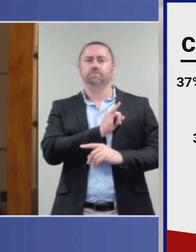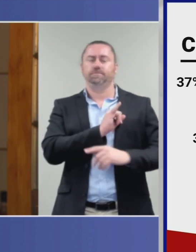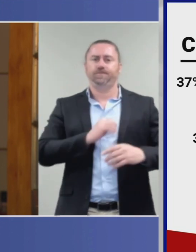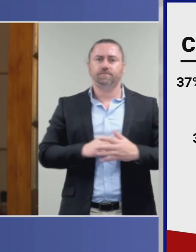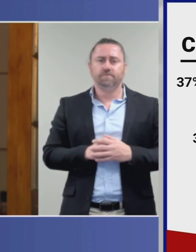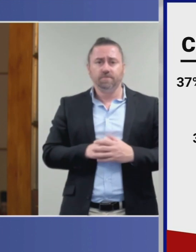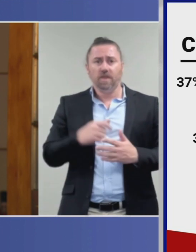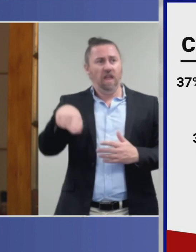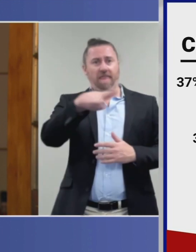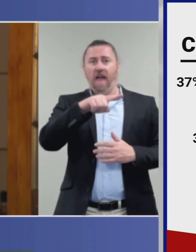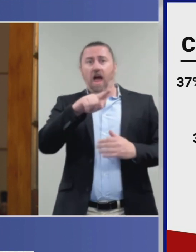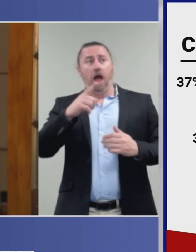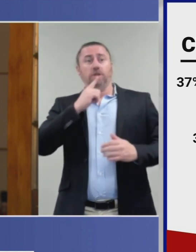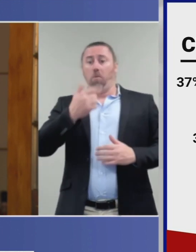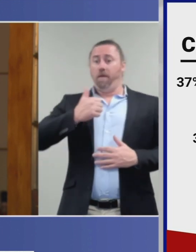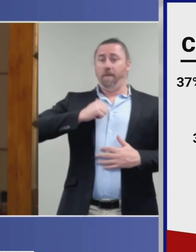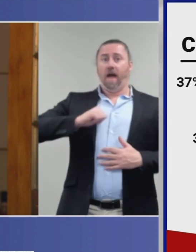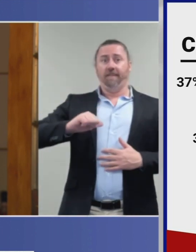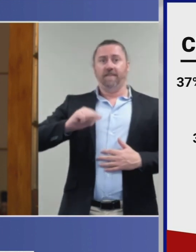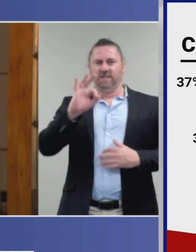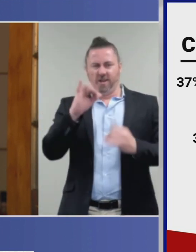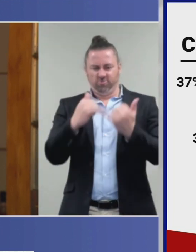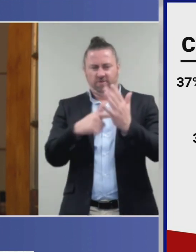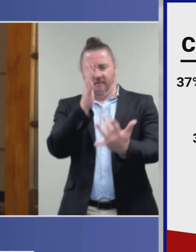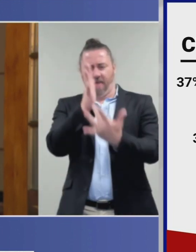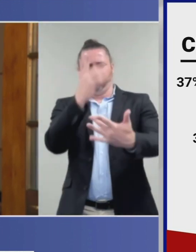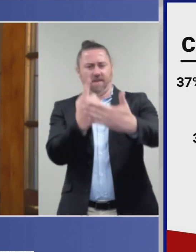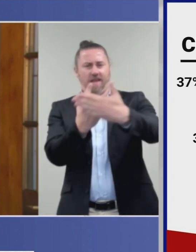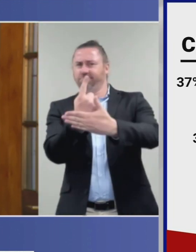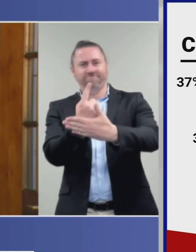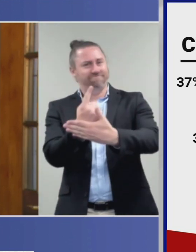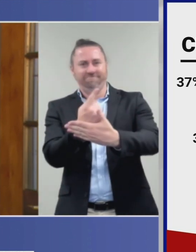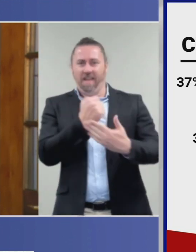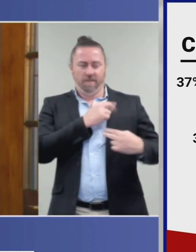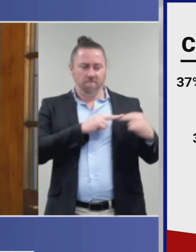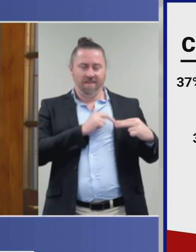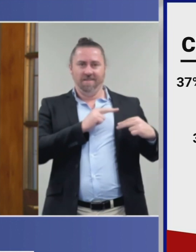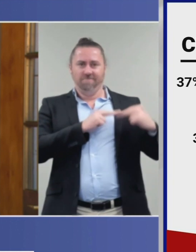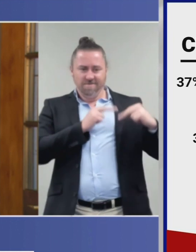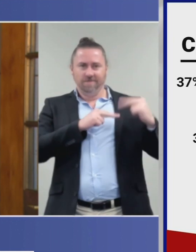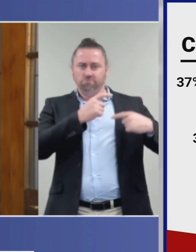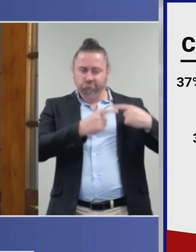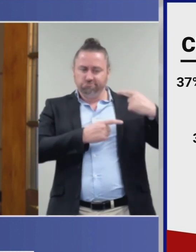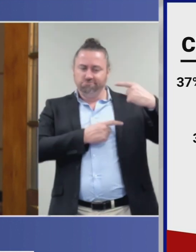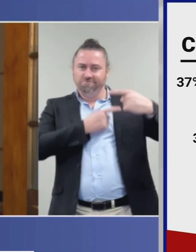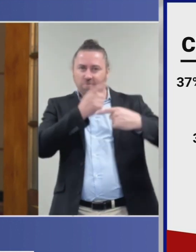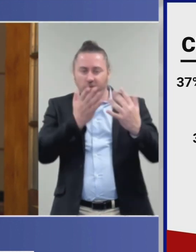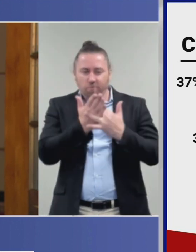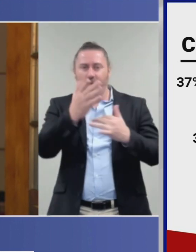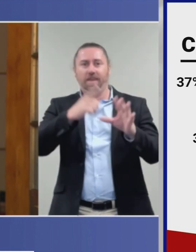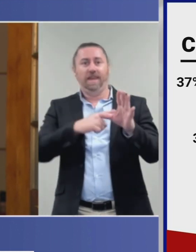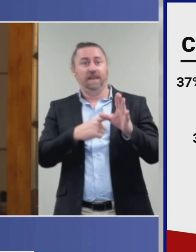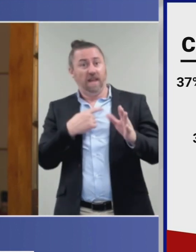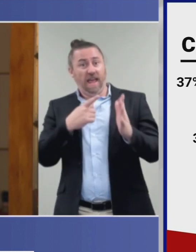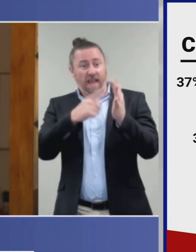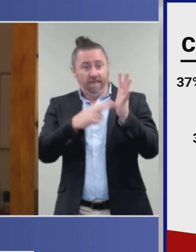short period of time. They've been around a long time. And I'm pleased that our government, working together with the opposition and the other parties represented